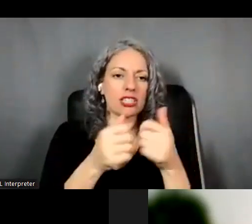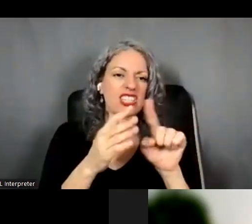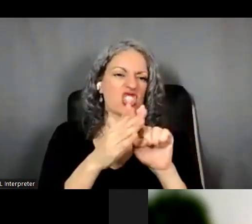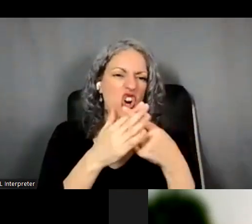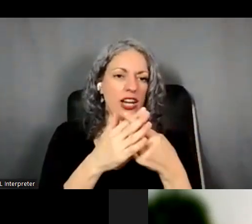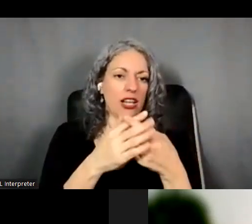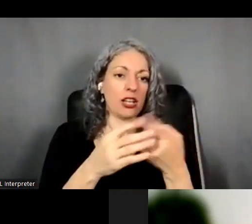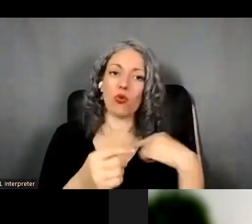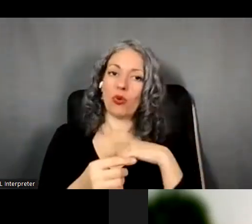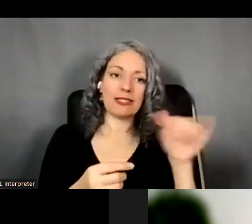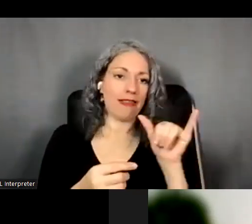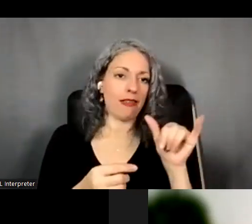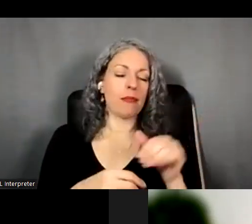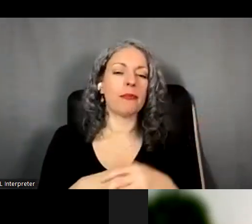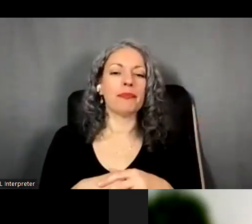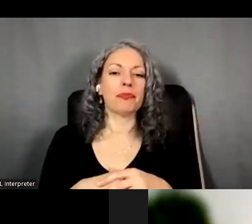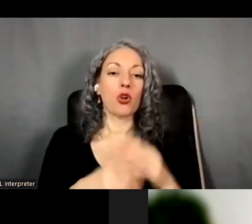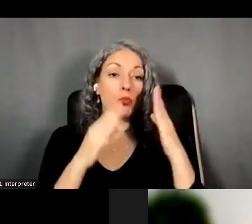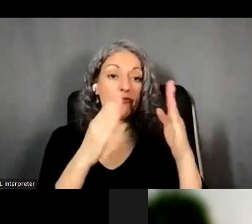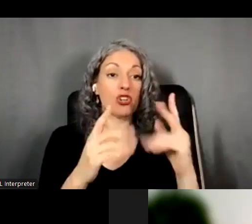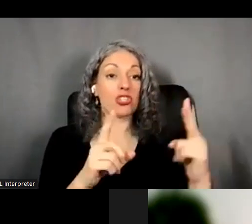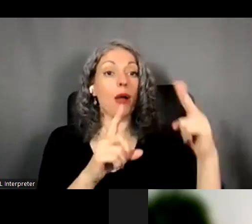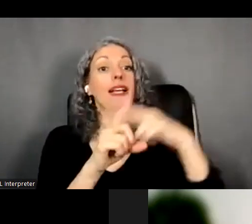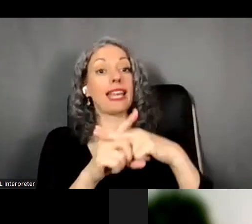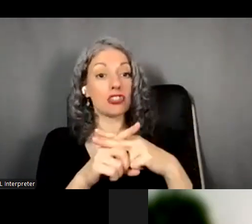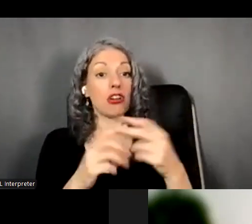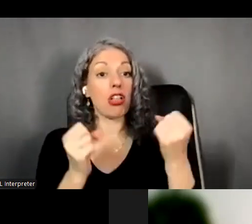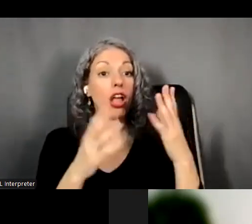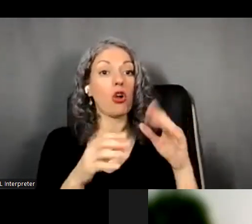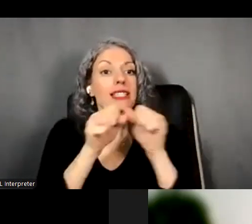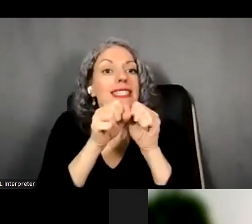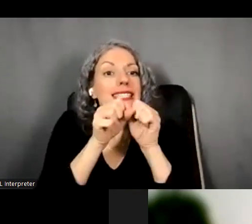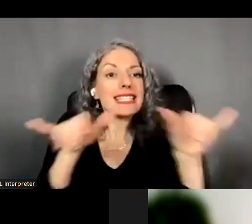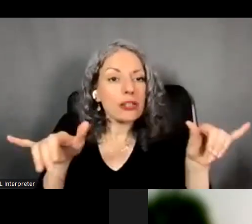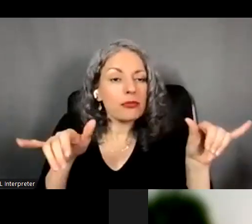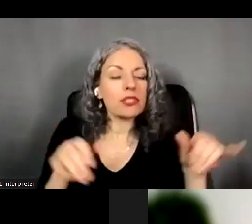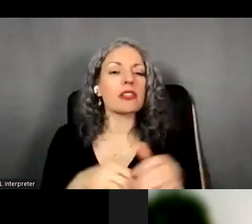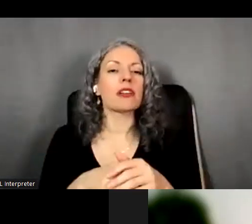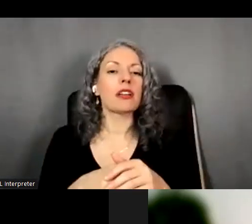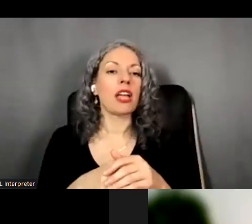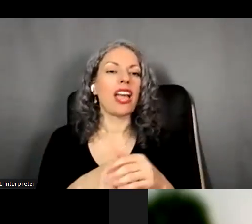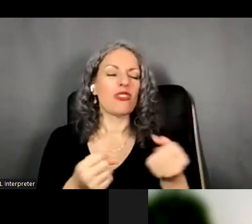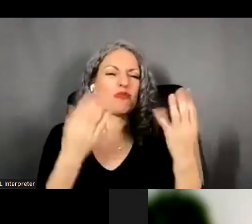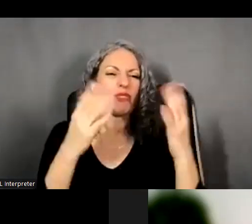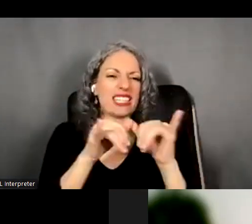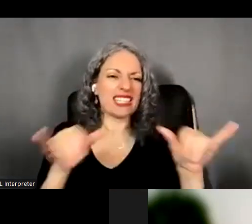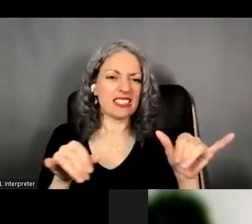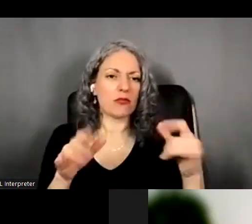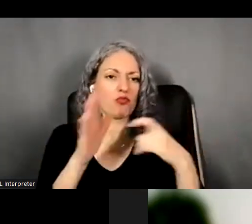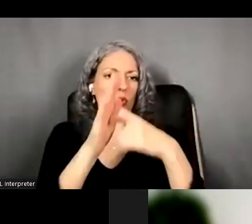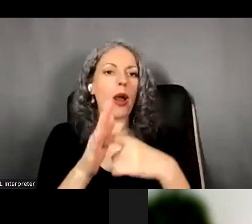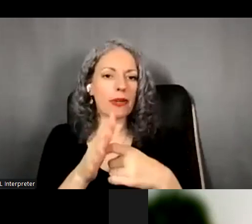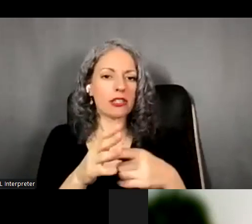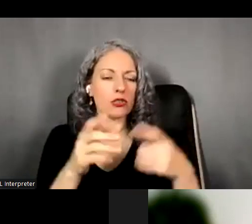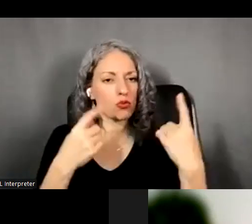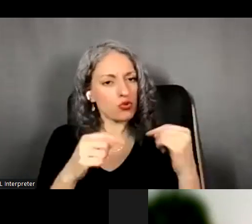us. We also focused our application a lot on systems, and there's a number of systems requirements. We're trying to do this work across a